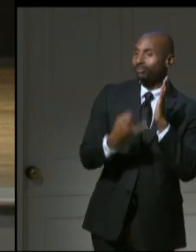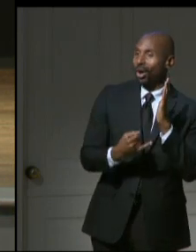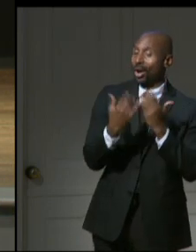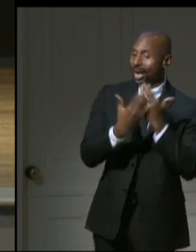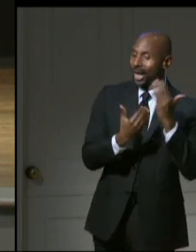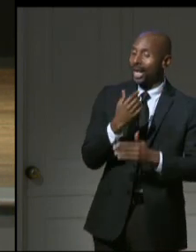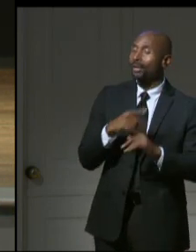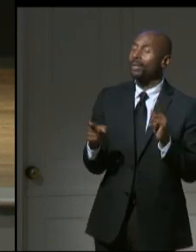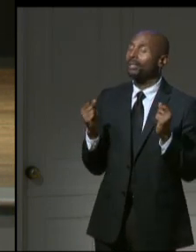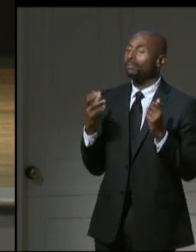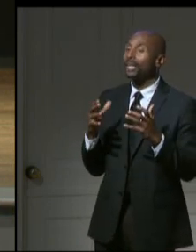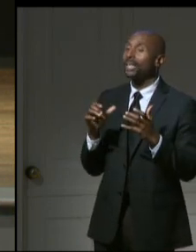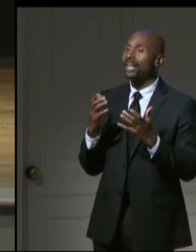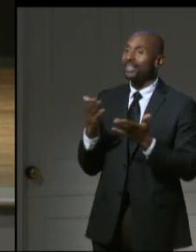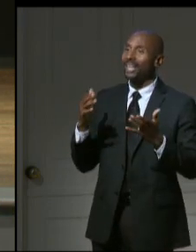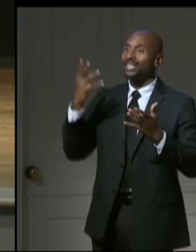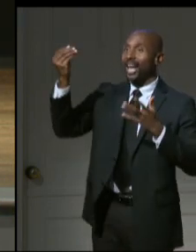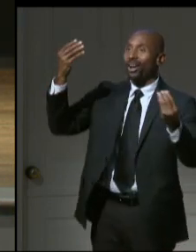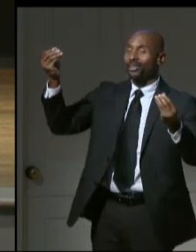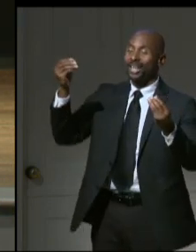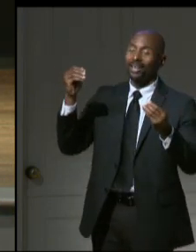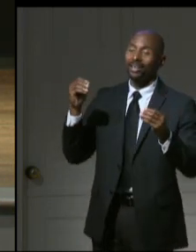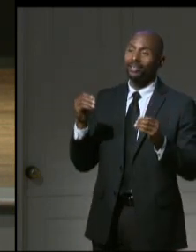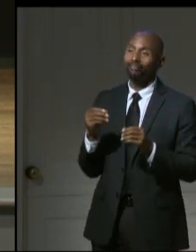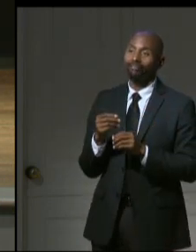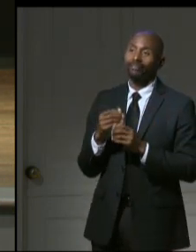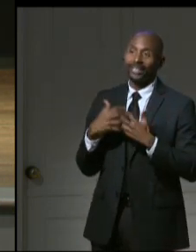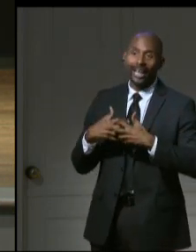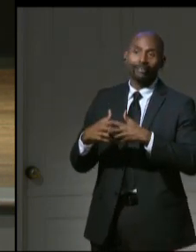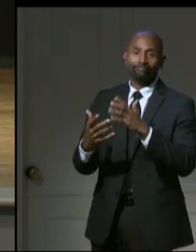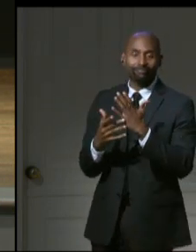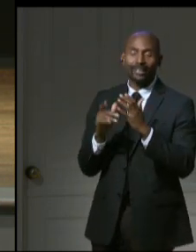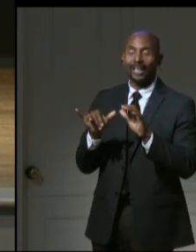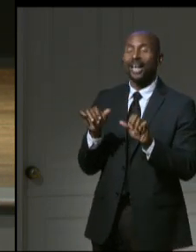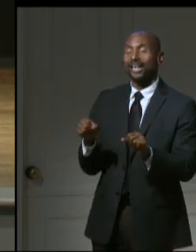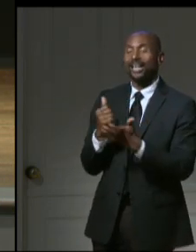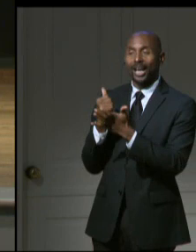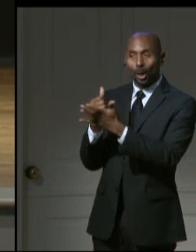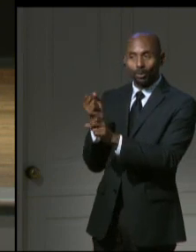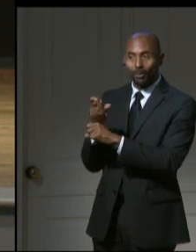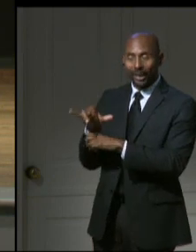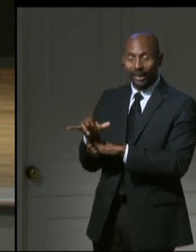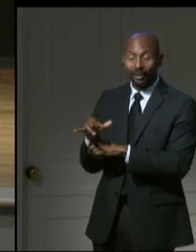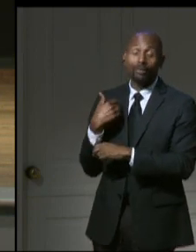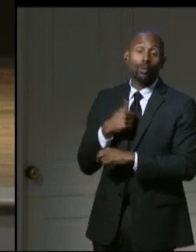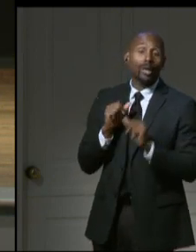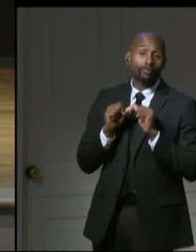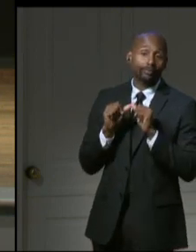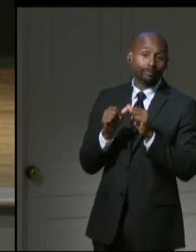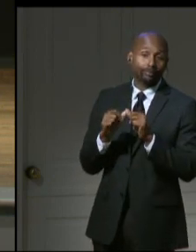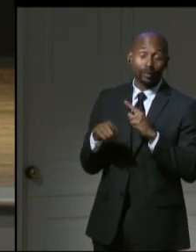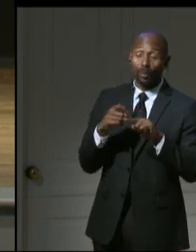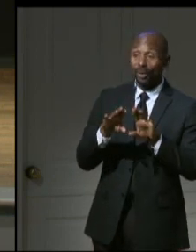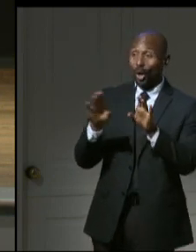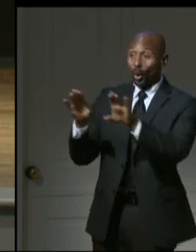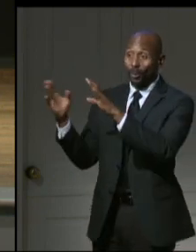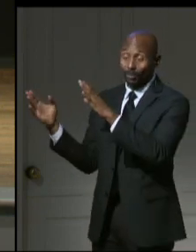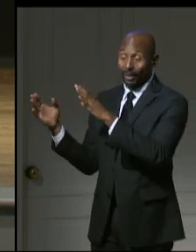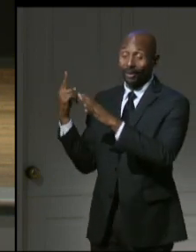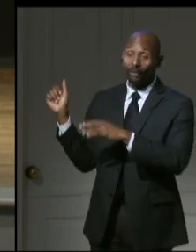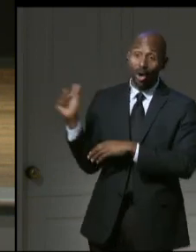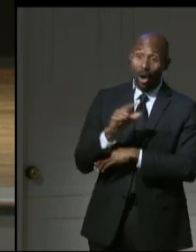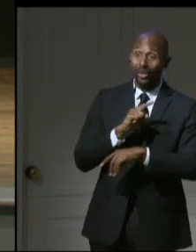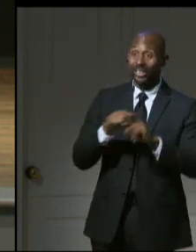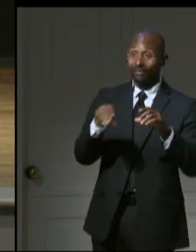then, you know, create. So we're ongoing in that. When we opened it up to all these different repositories, we asked them before we opened it